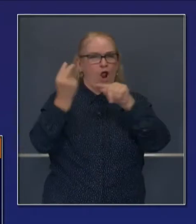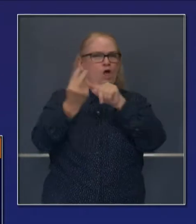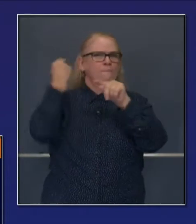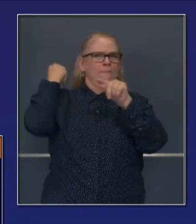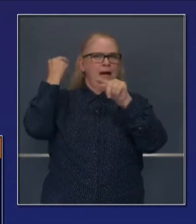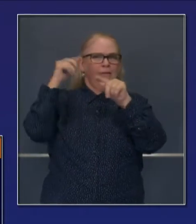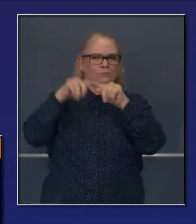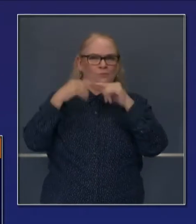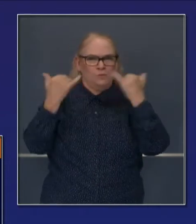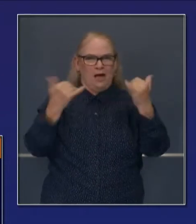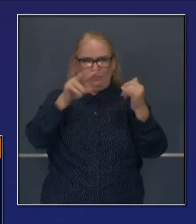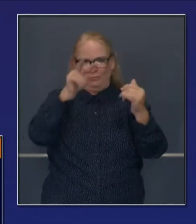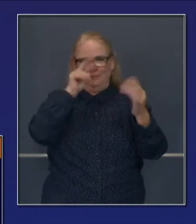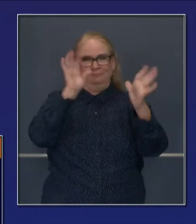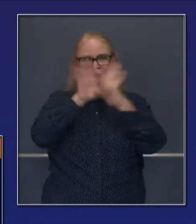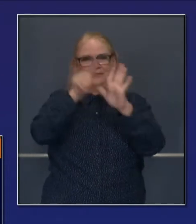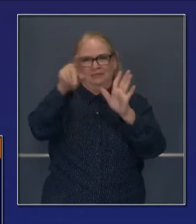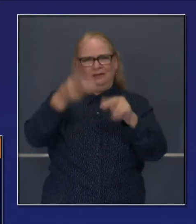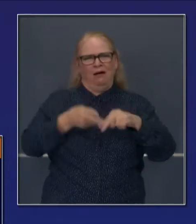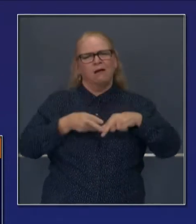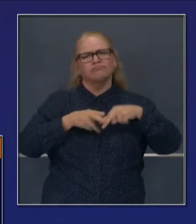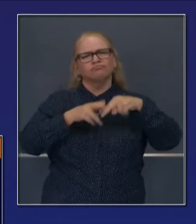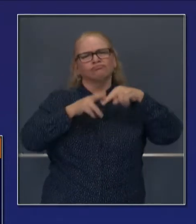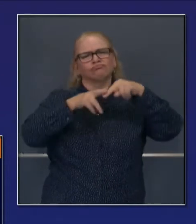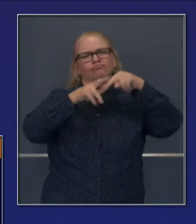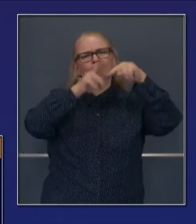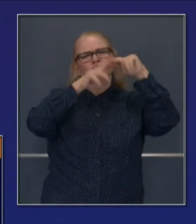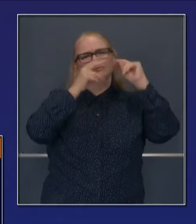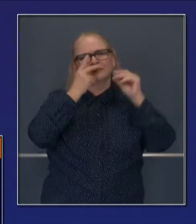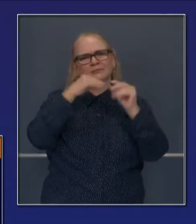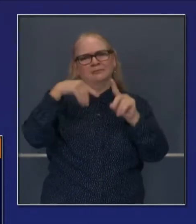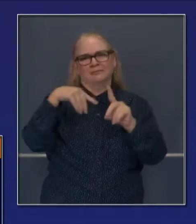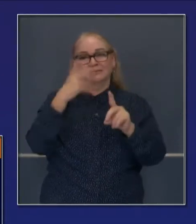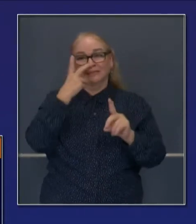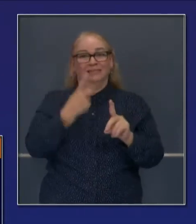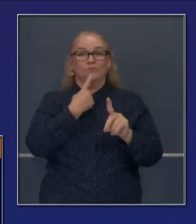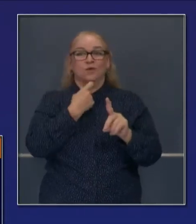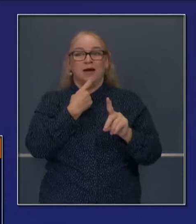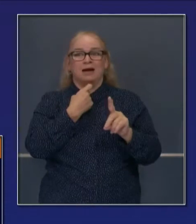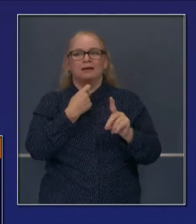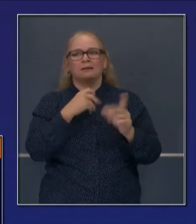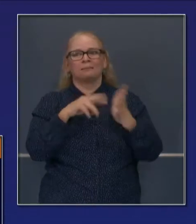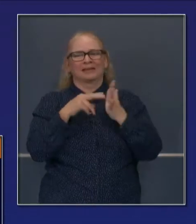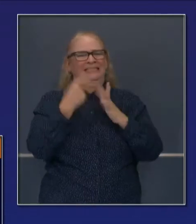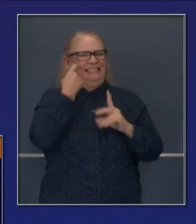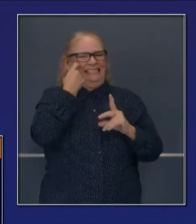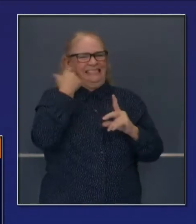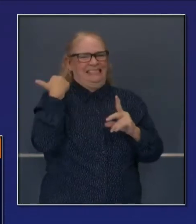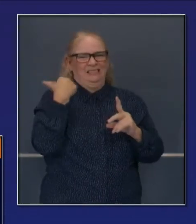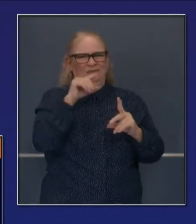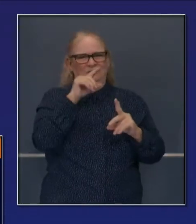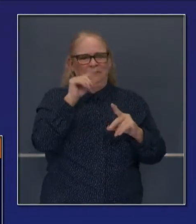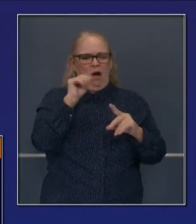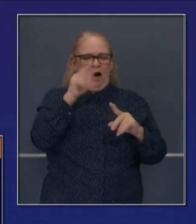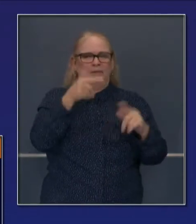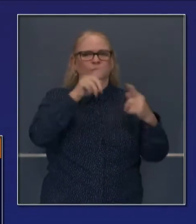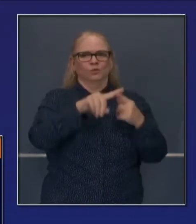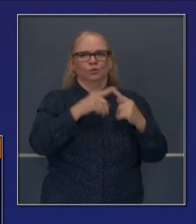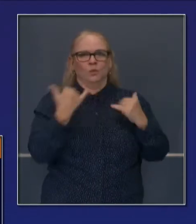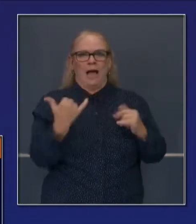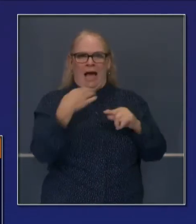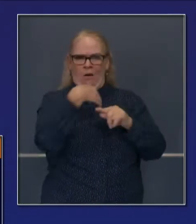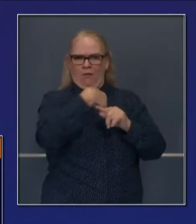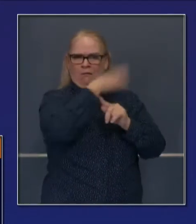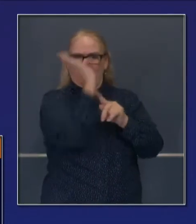very large red part of the pie representing the August complex, which is now the largest